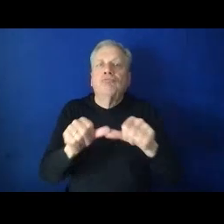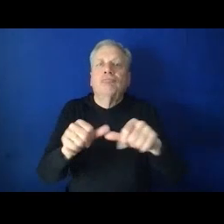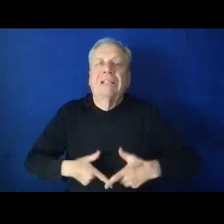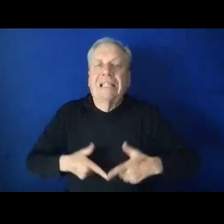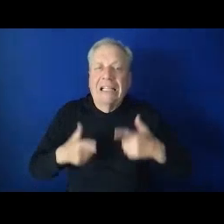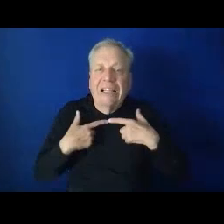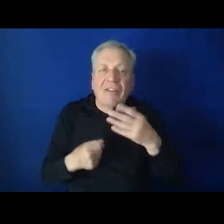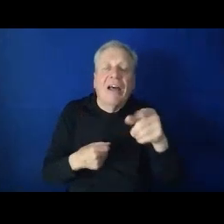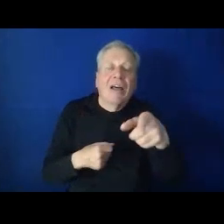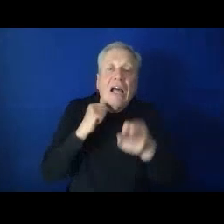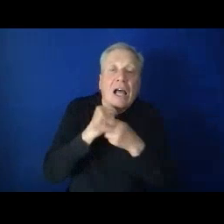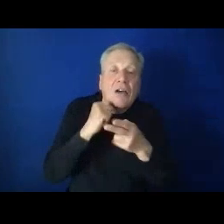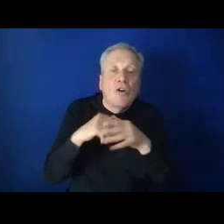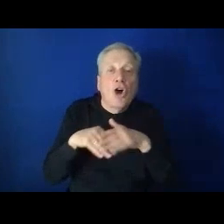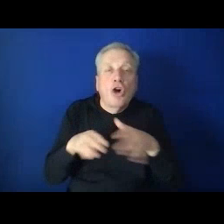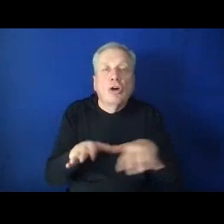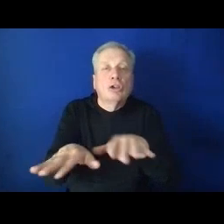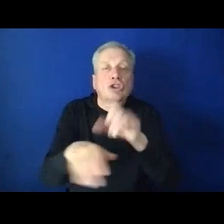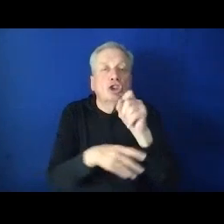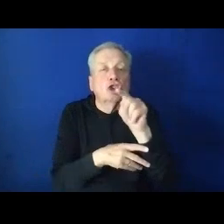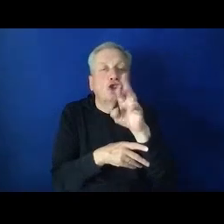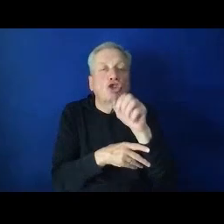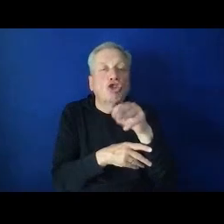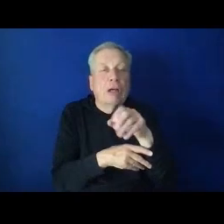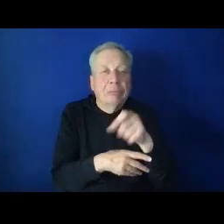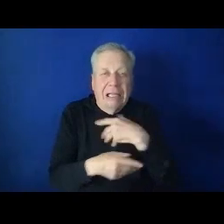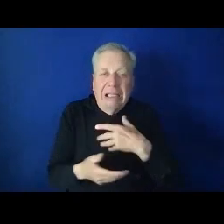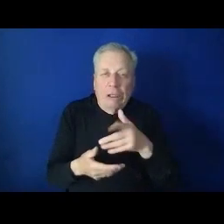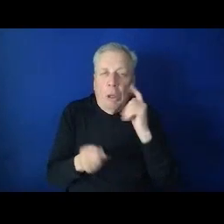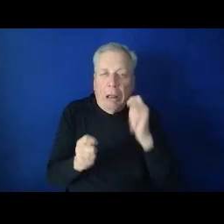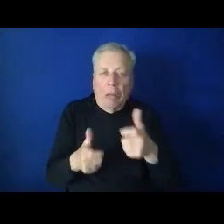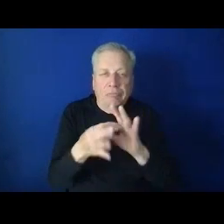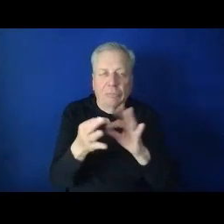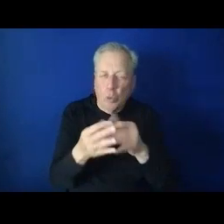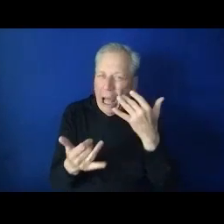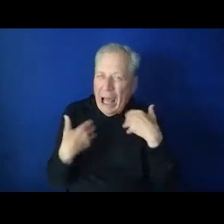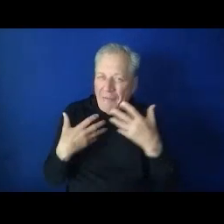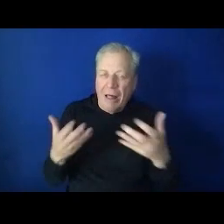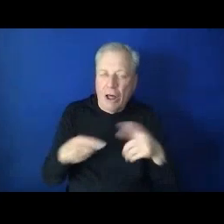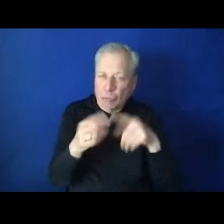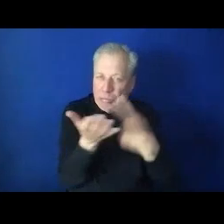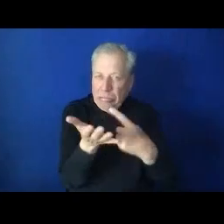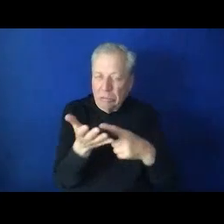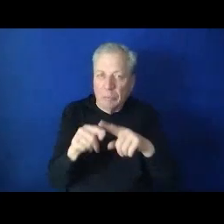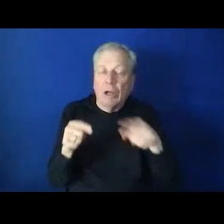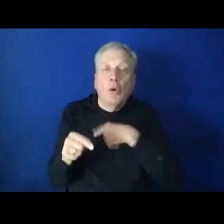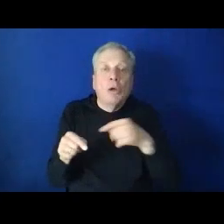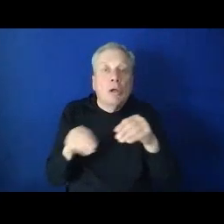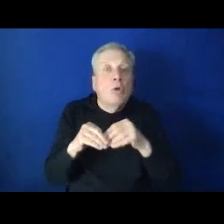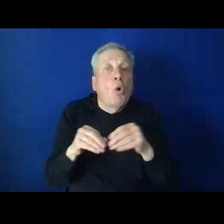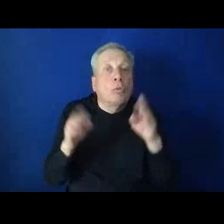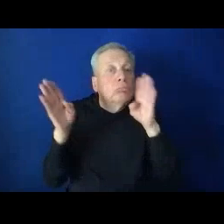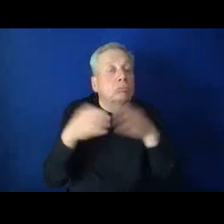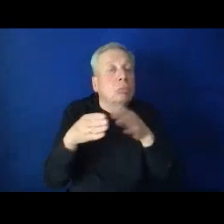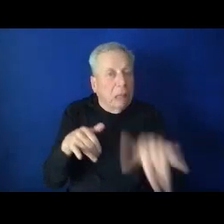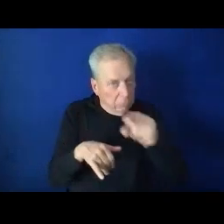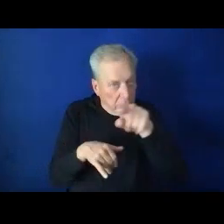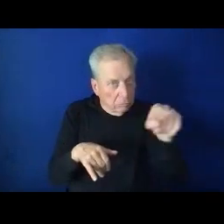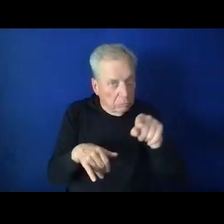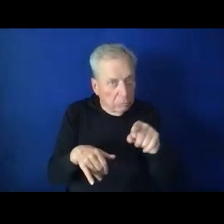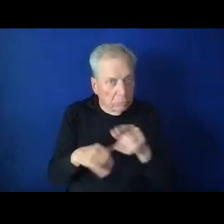Conservation actions on streams. I'm going to go real quickly through this because we have a lot to cover. These are the 3 species that we focus on.